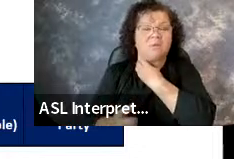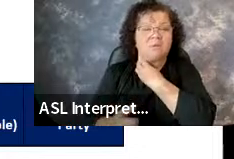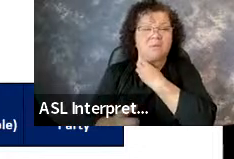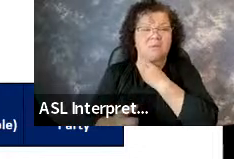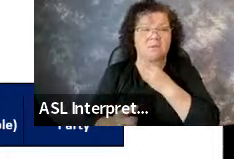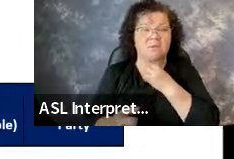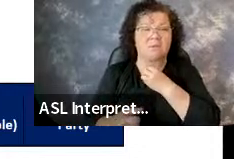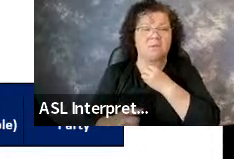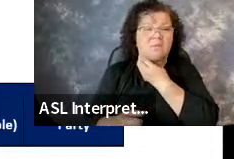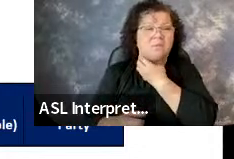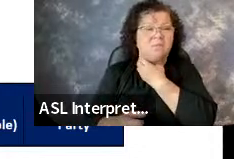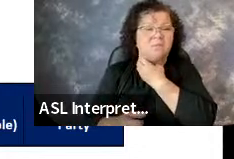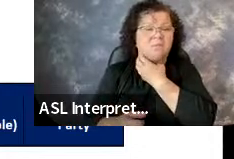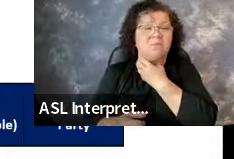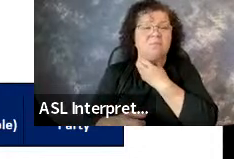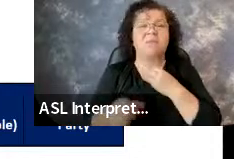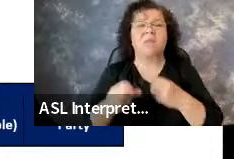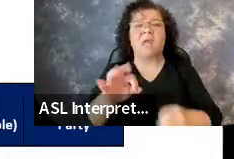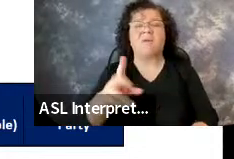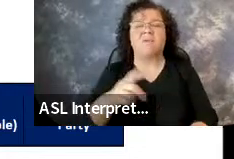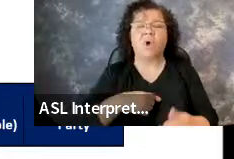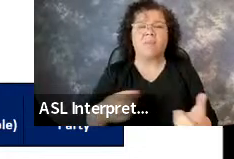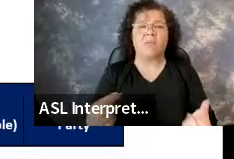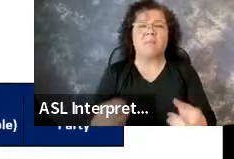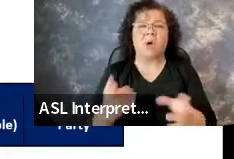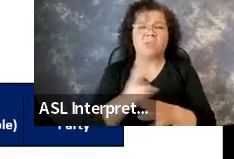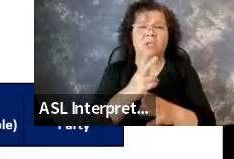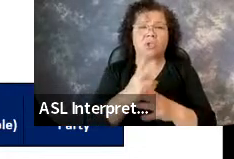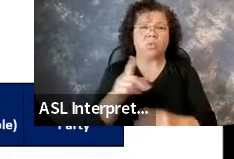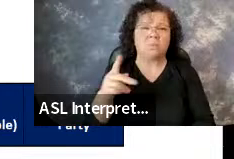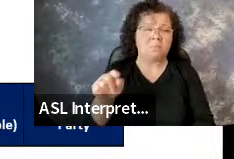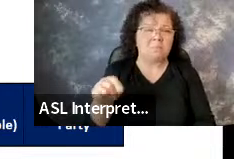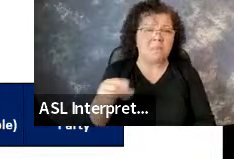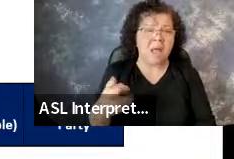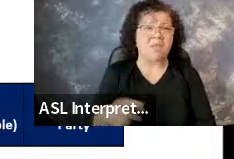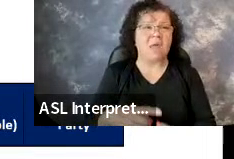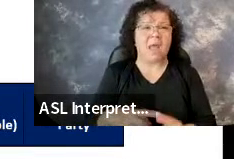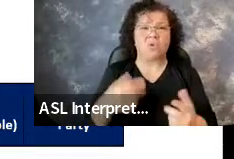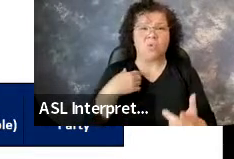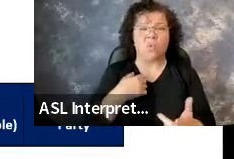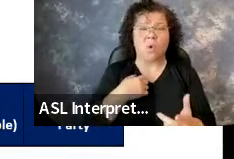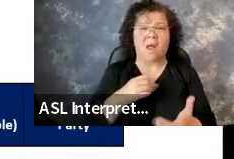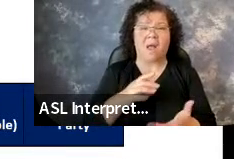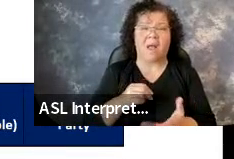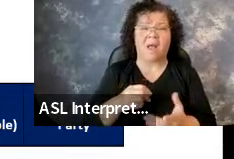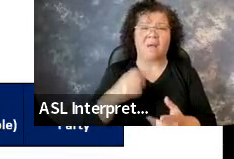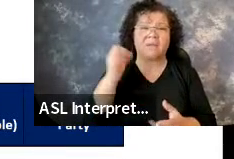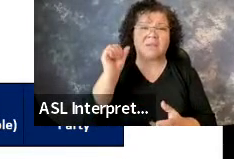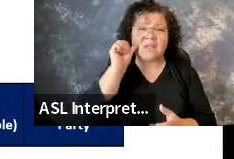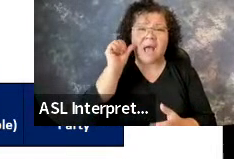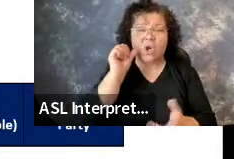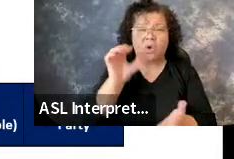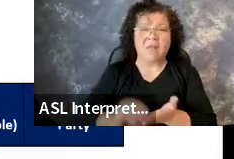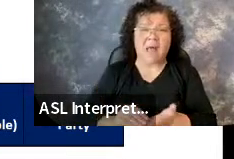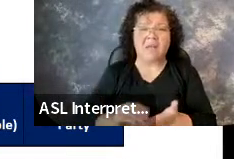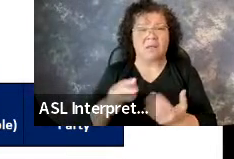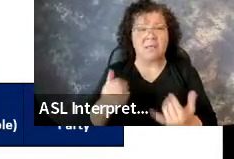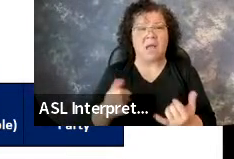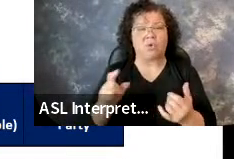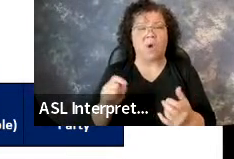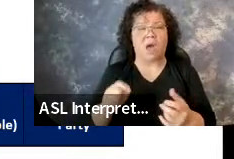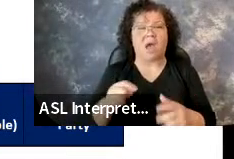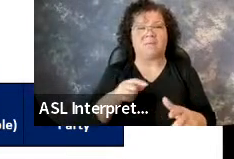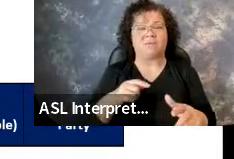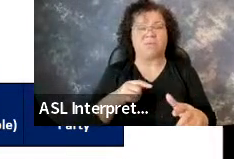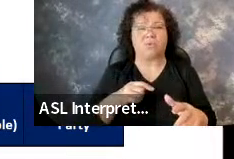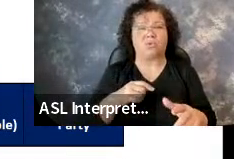works too, like let's say you're on the multi-use path and you get a flat tire, and now you're gonna have to walk your bike home instead of